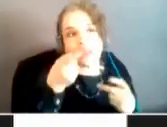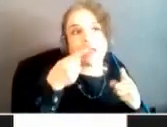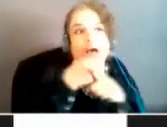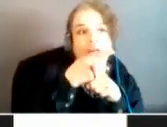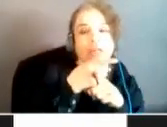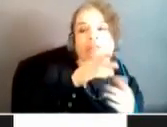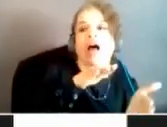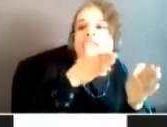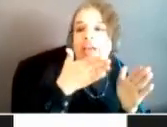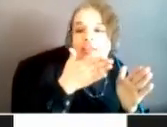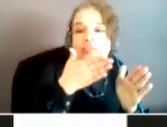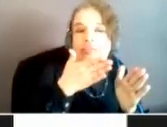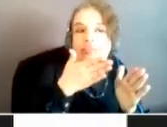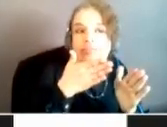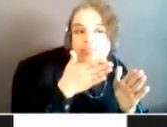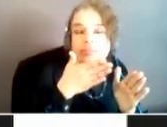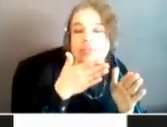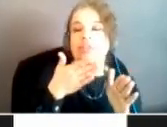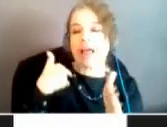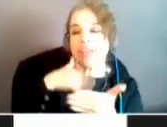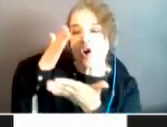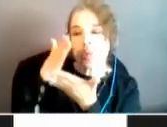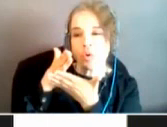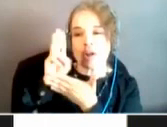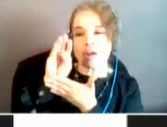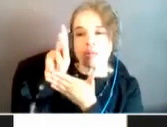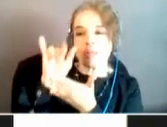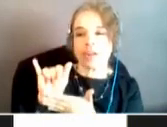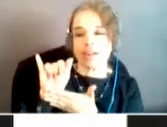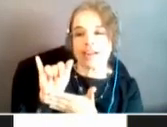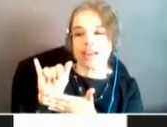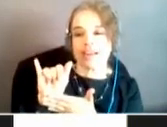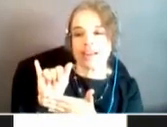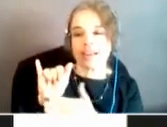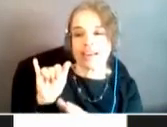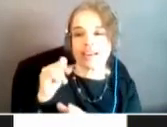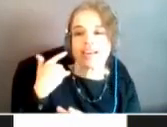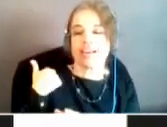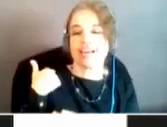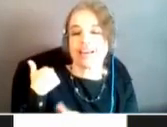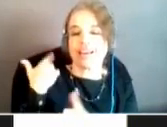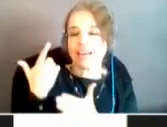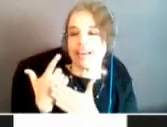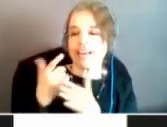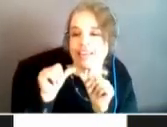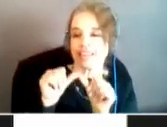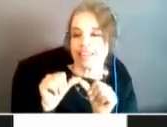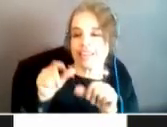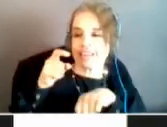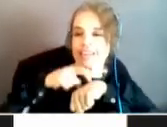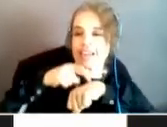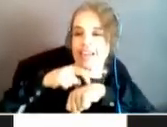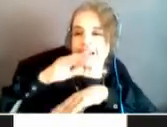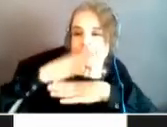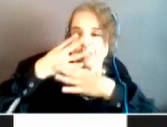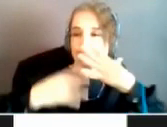death. I think we're going to stop here, Mindy, because I want to stick to the timetable. So